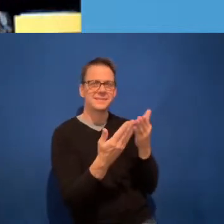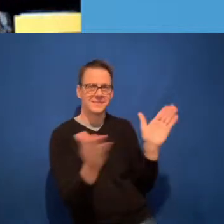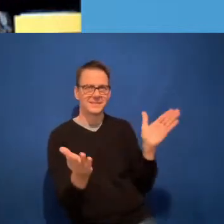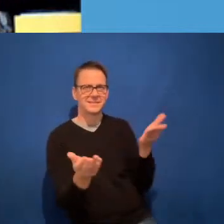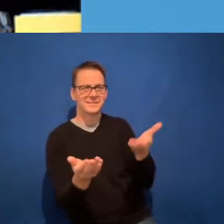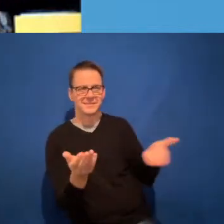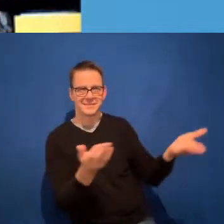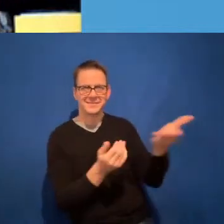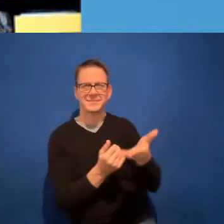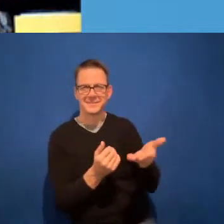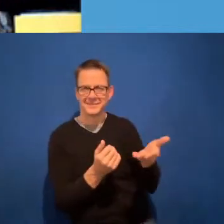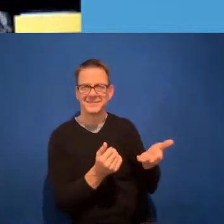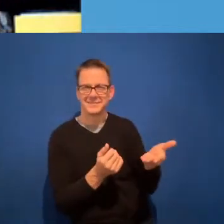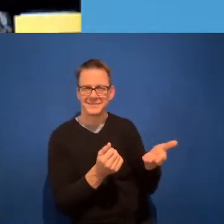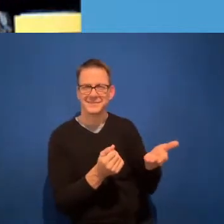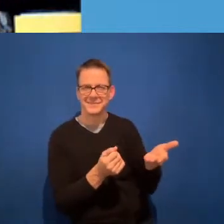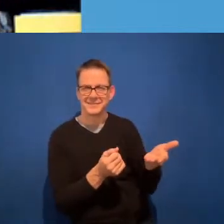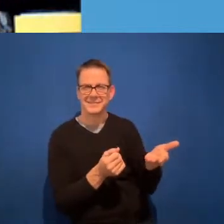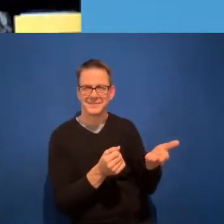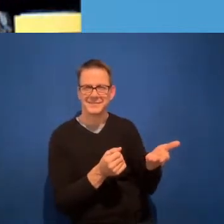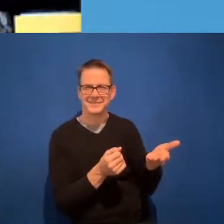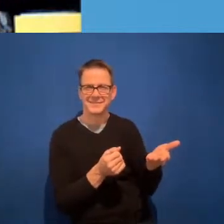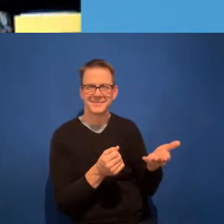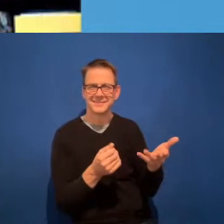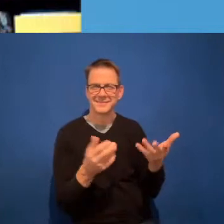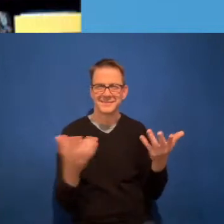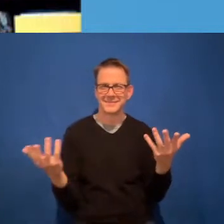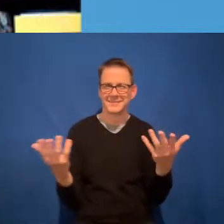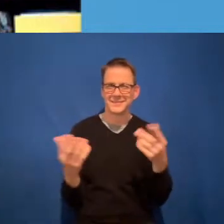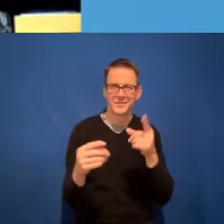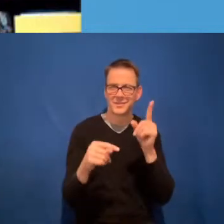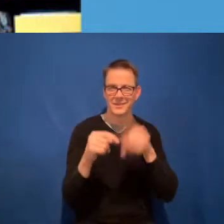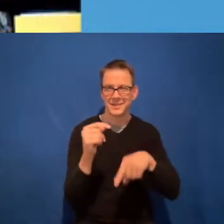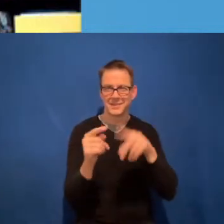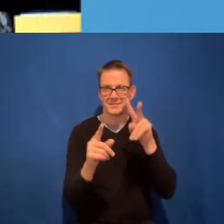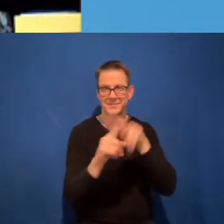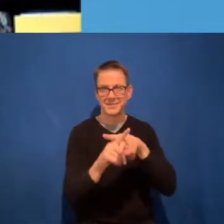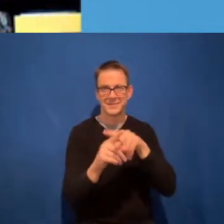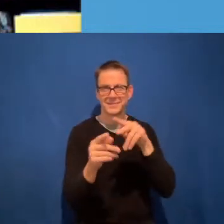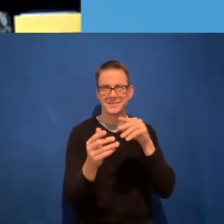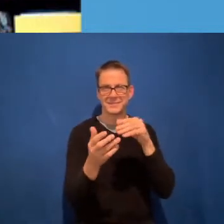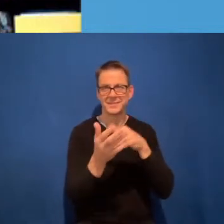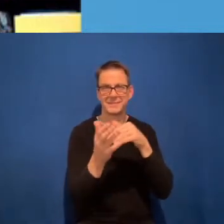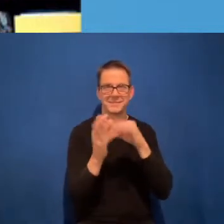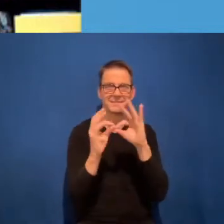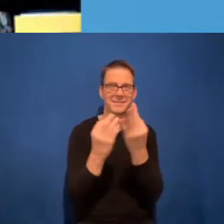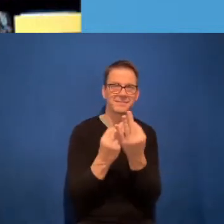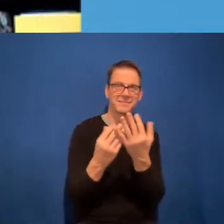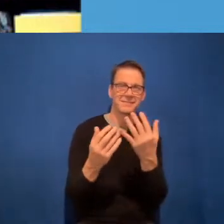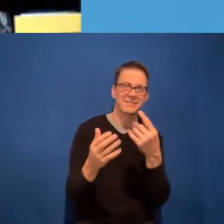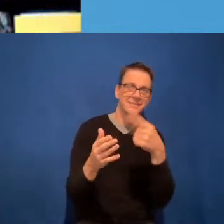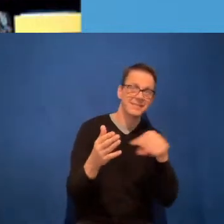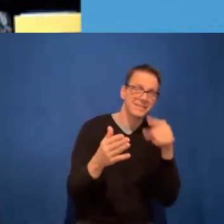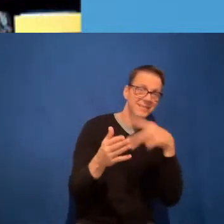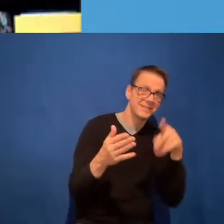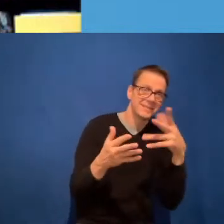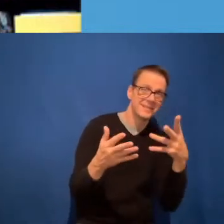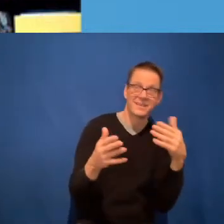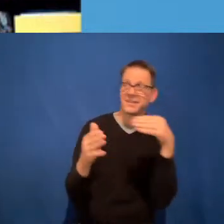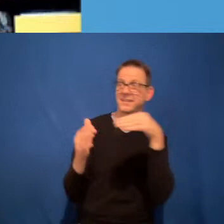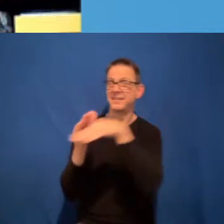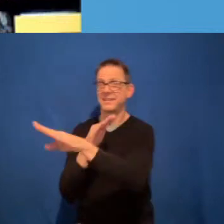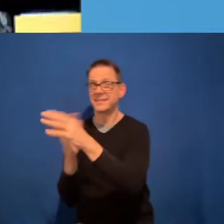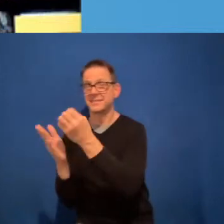can't see a family doctor for 2 to 3 weeks, you go to emerge, you can't see a specialist for months, and your surgery is months down the